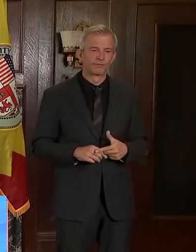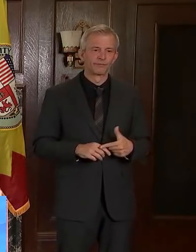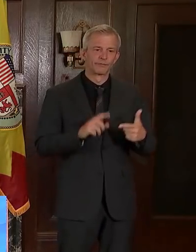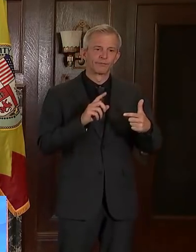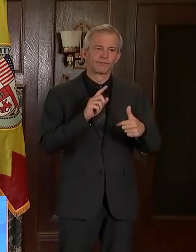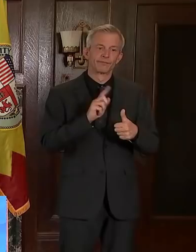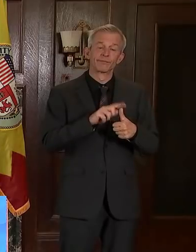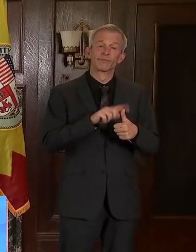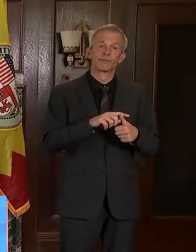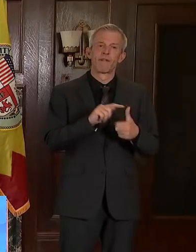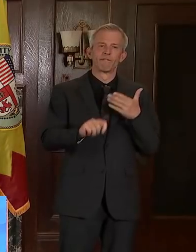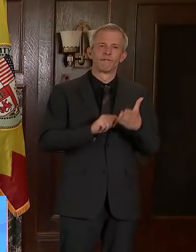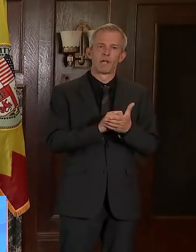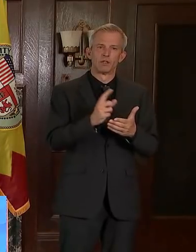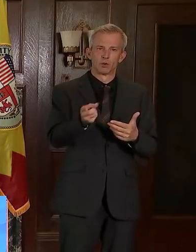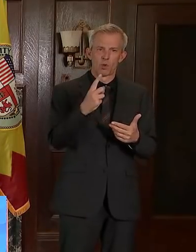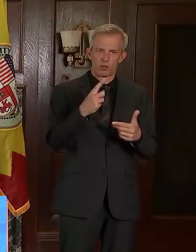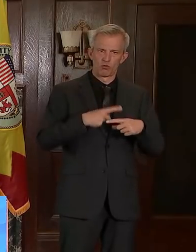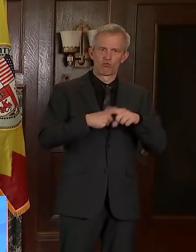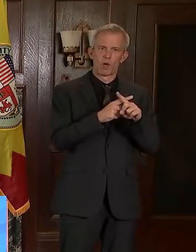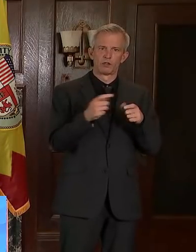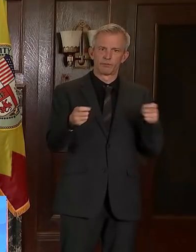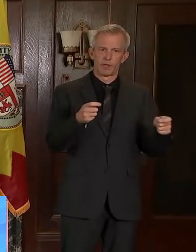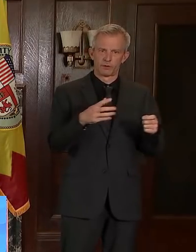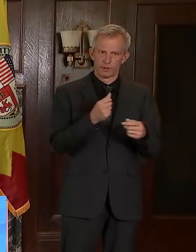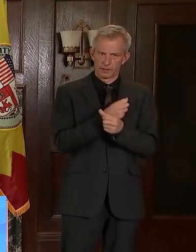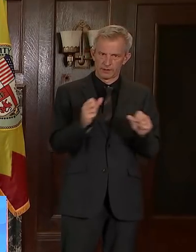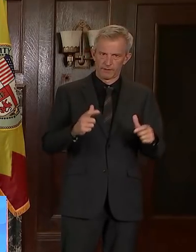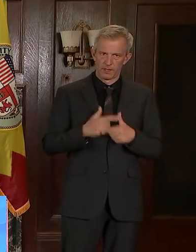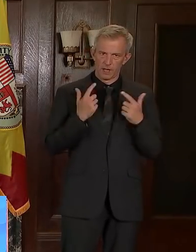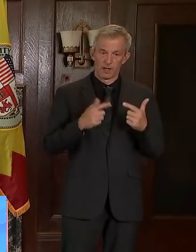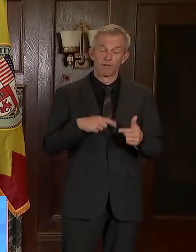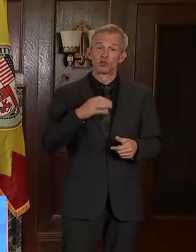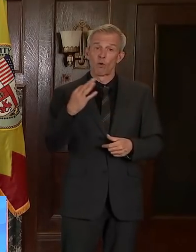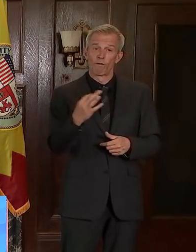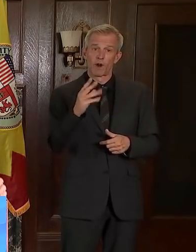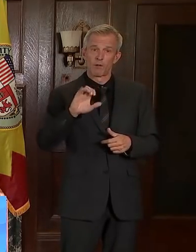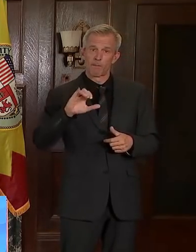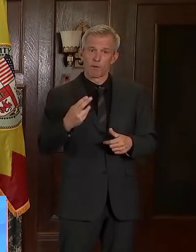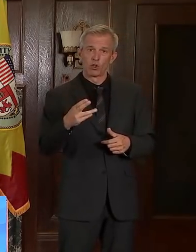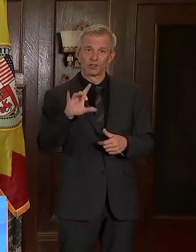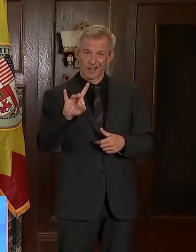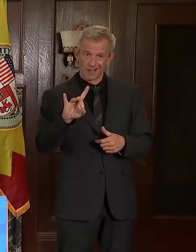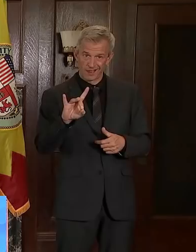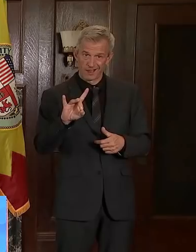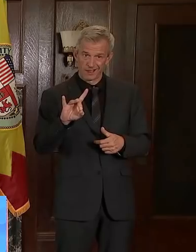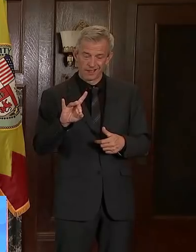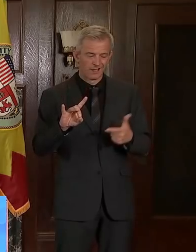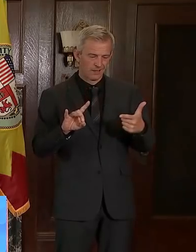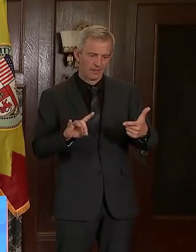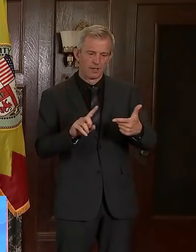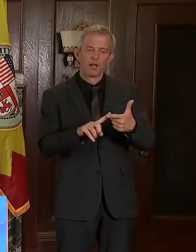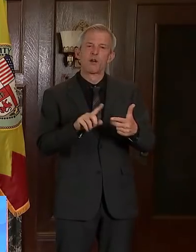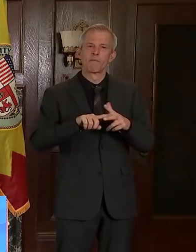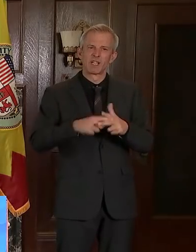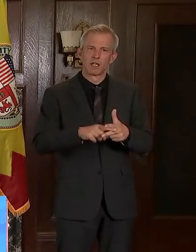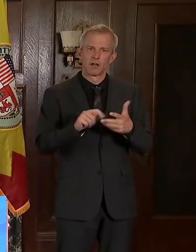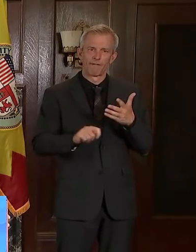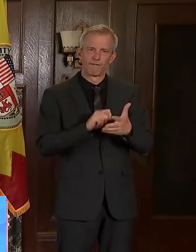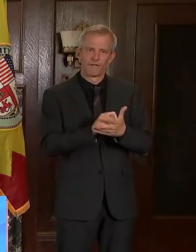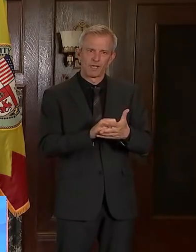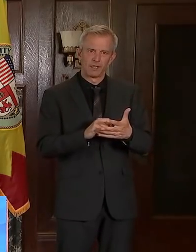management and saving lives. So on Friday, March 8th, it will mark the beginning of phase 2, with a slow and